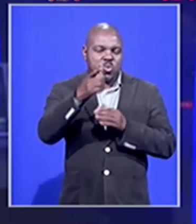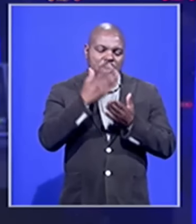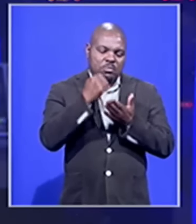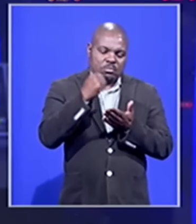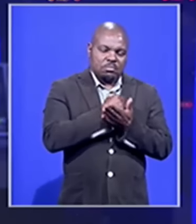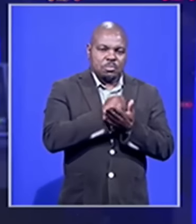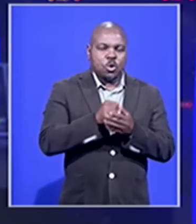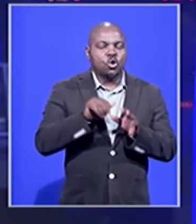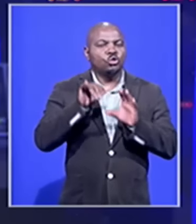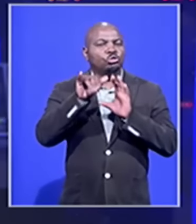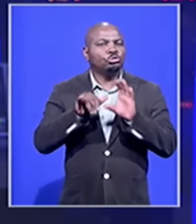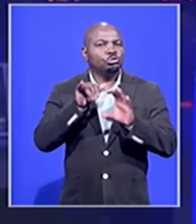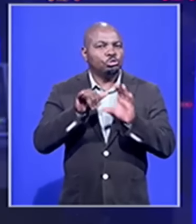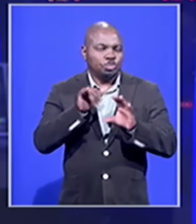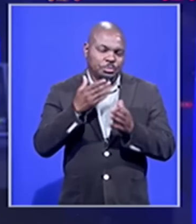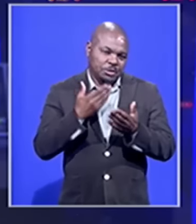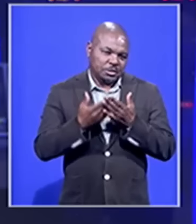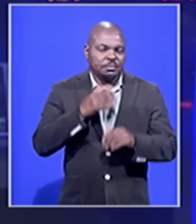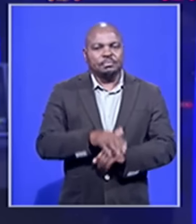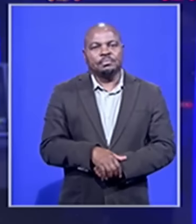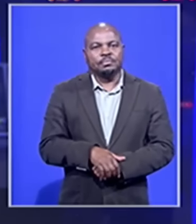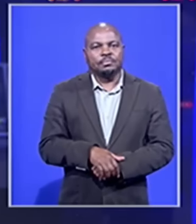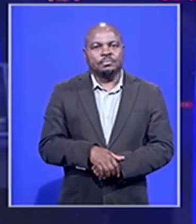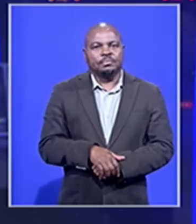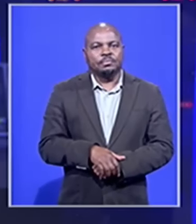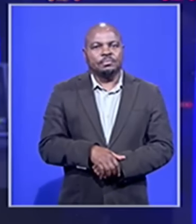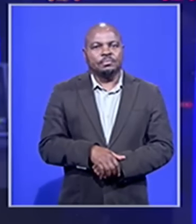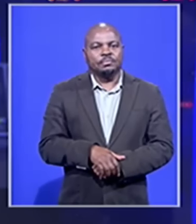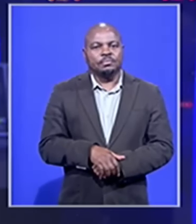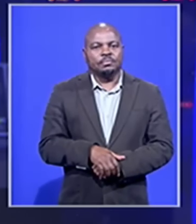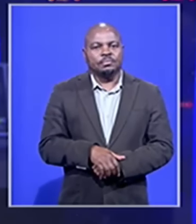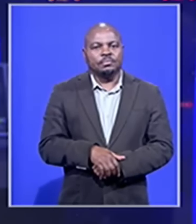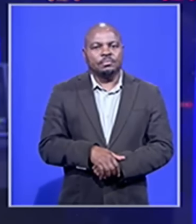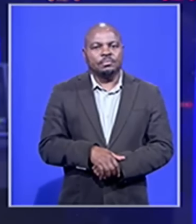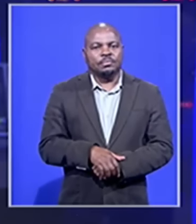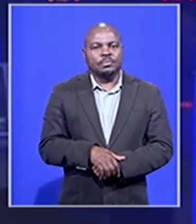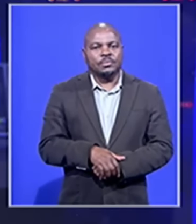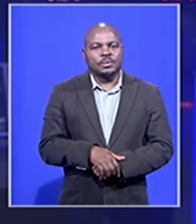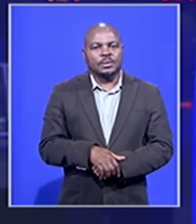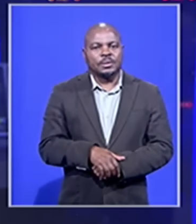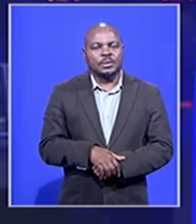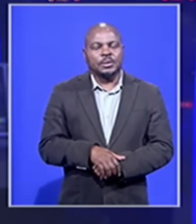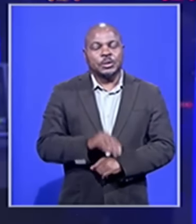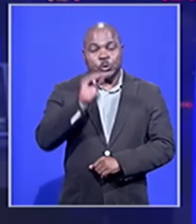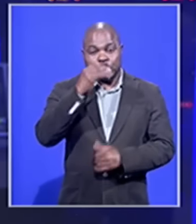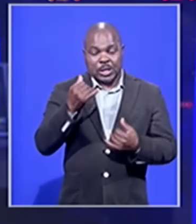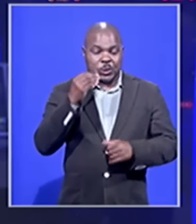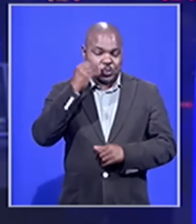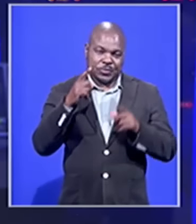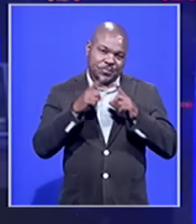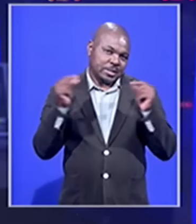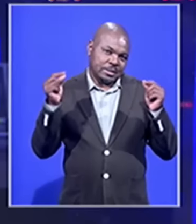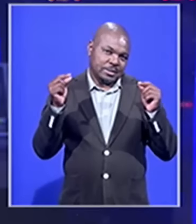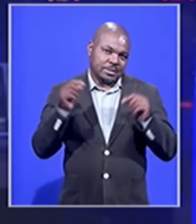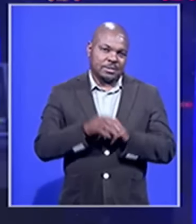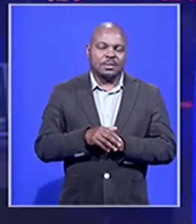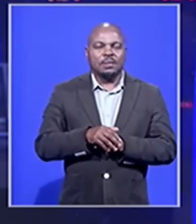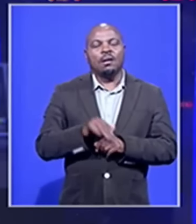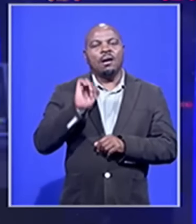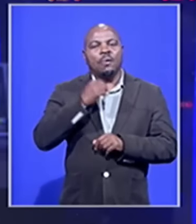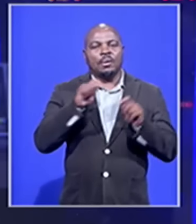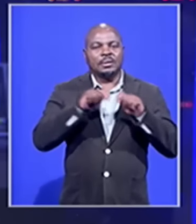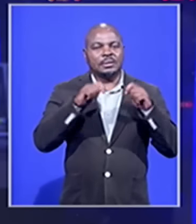ho YouTube ka SABC ditaba_dikgang. kgaso ena ditaba tsa Sesotho e fela mona kopana le moifo wa